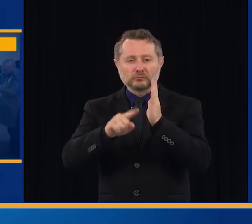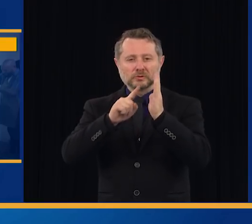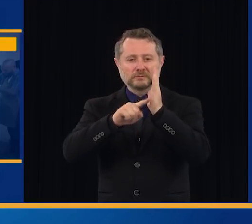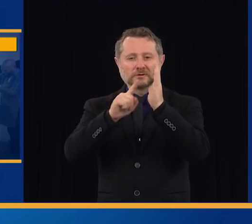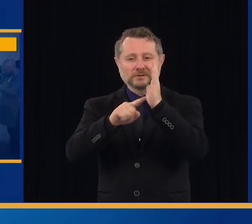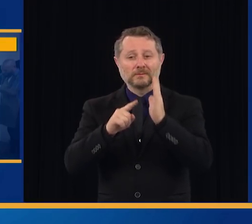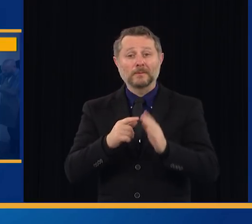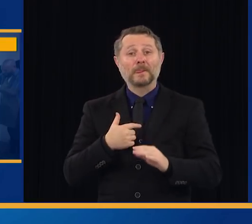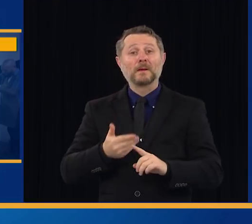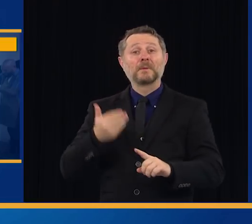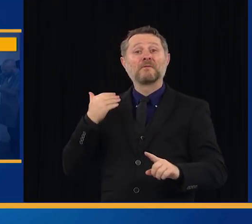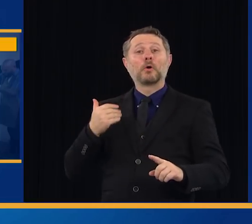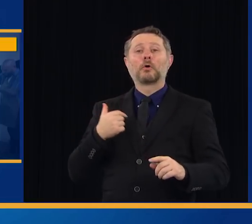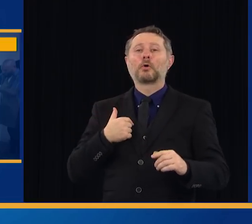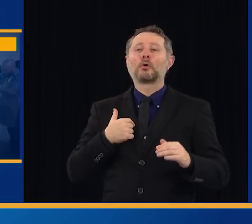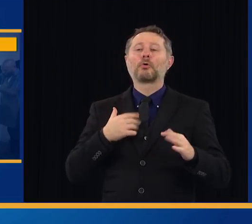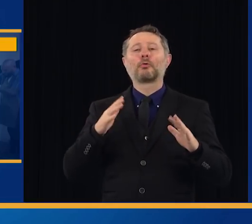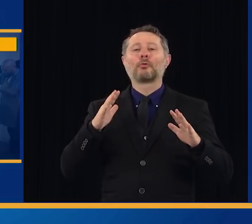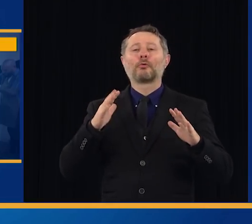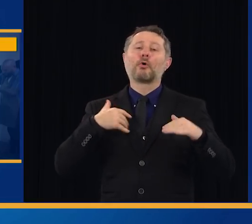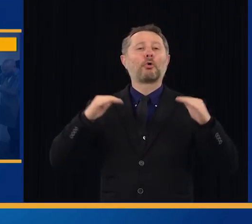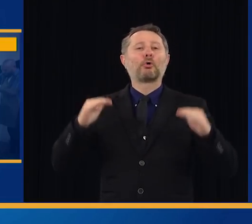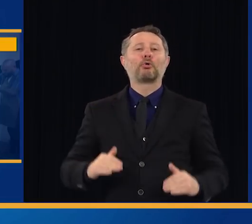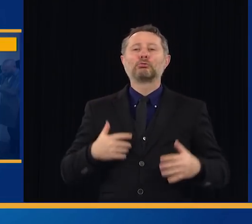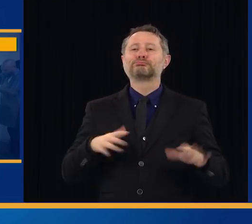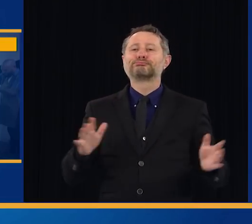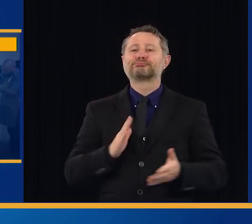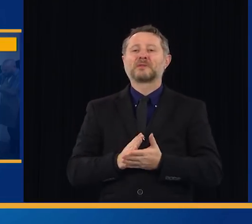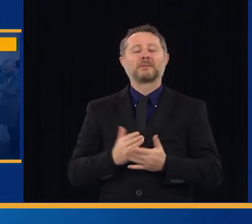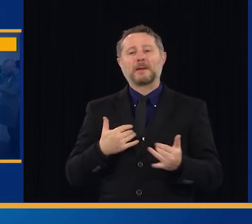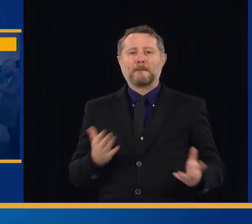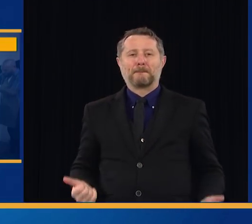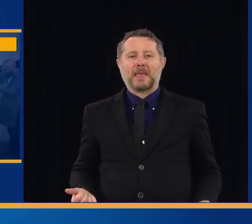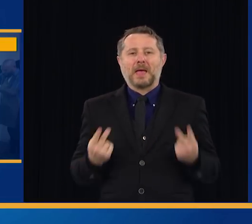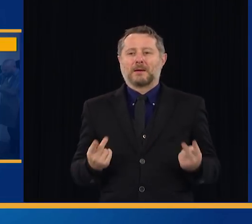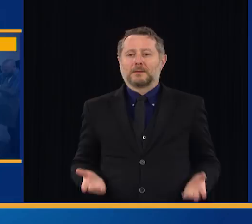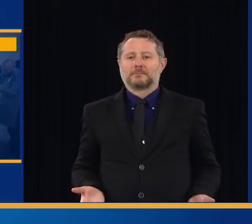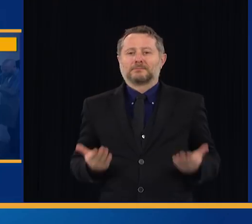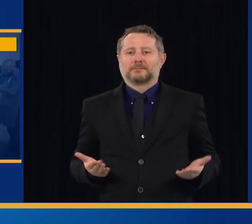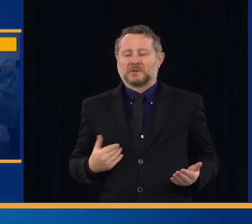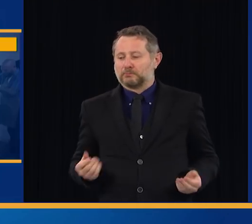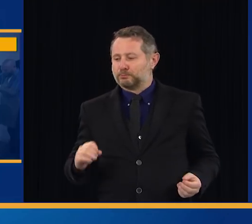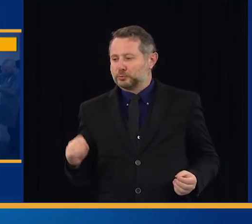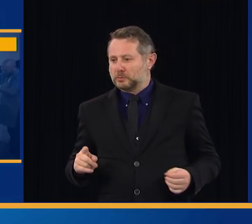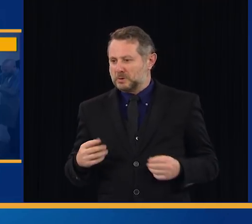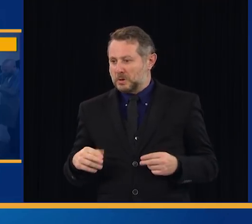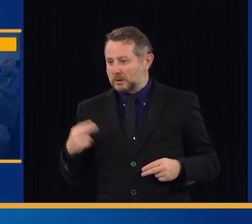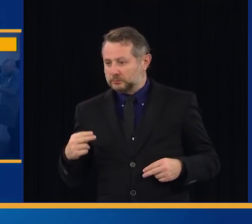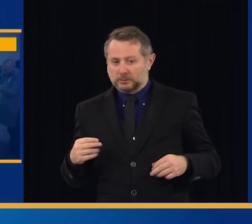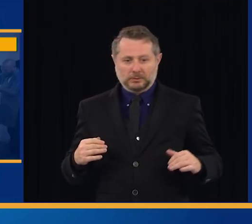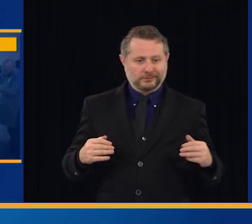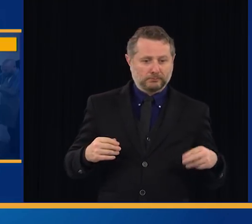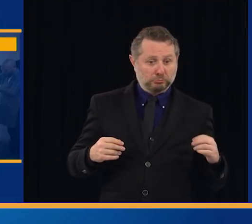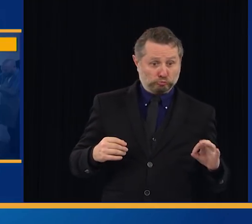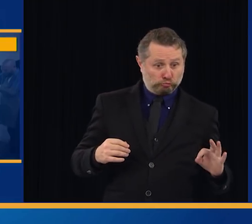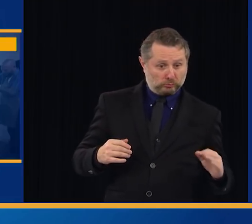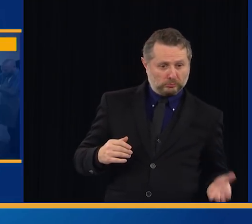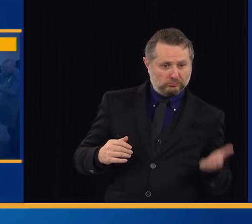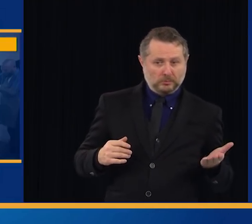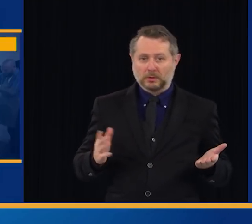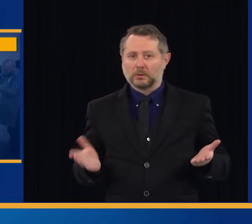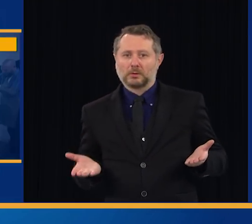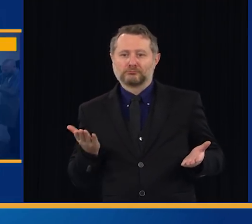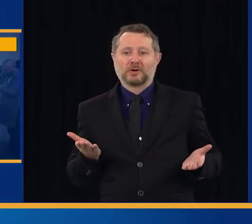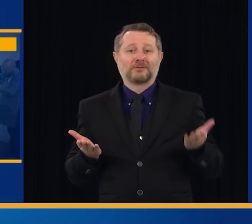down, which is by percentages. And this is going to be an ongoing process over the